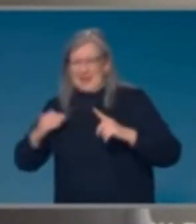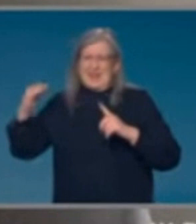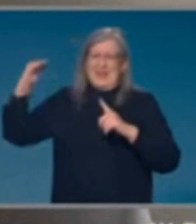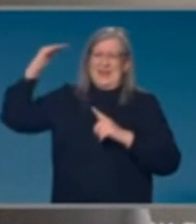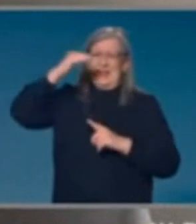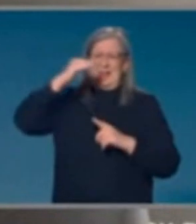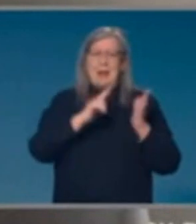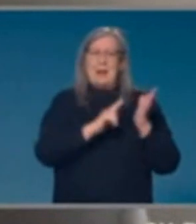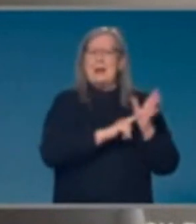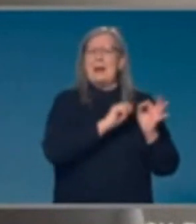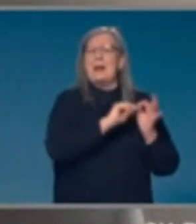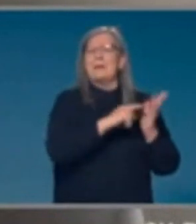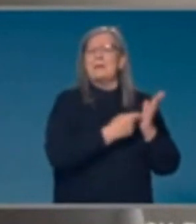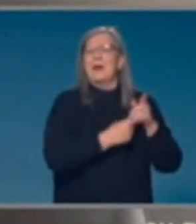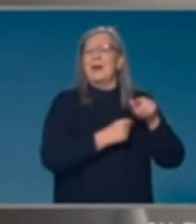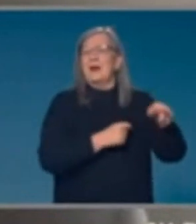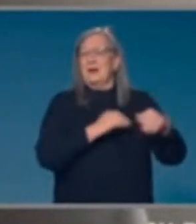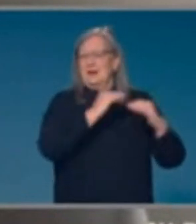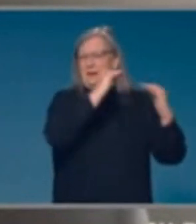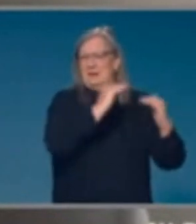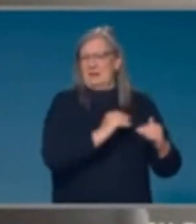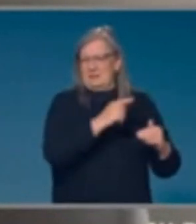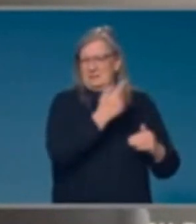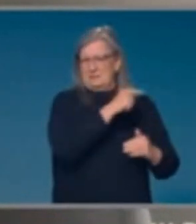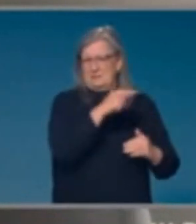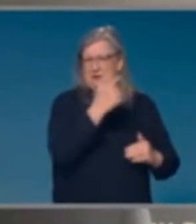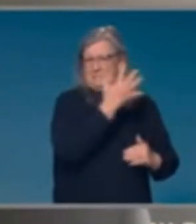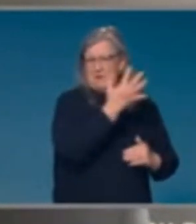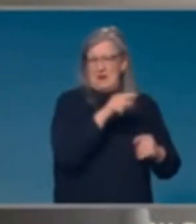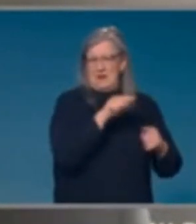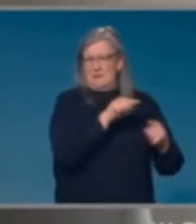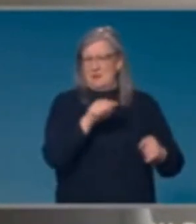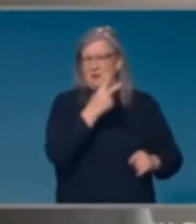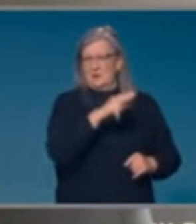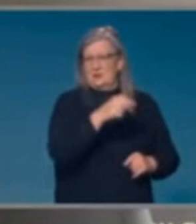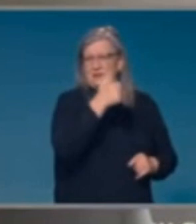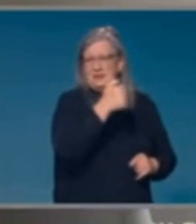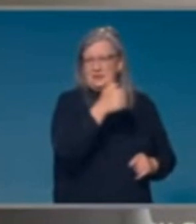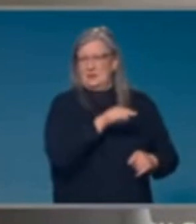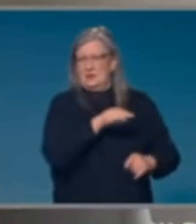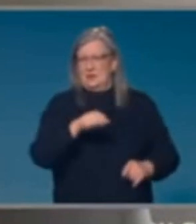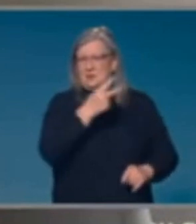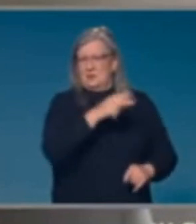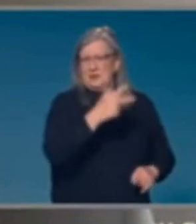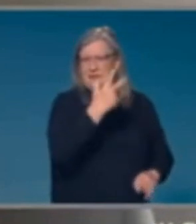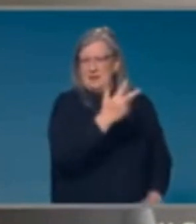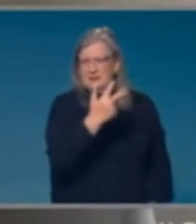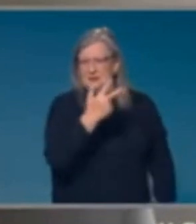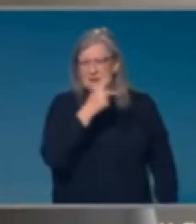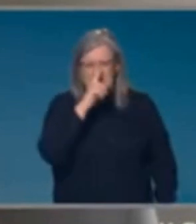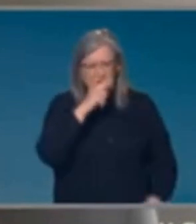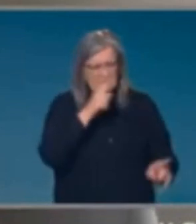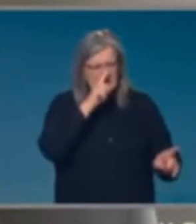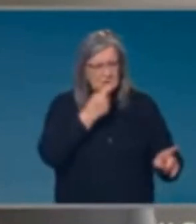government, from -5 to -26 to -28%. And people said, "You'll never do that without